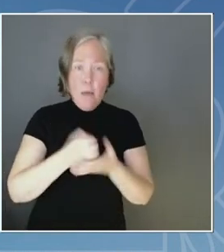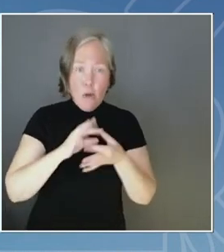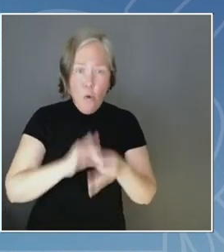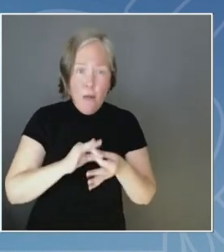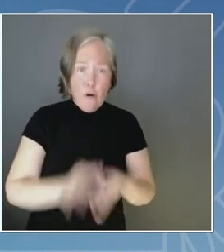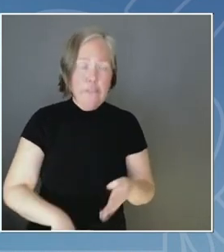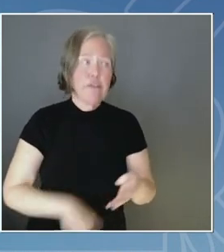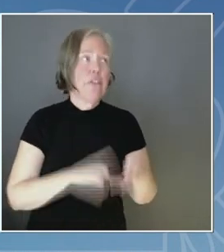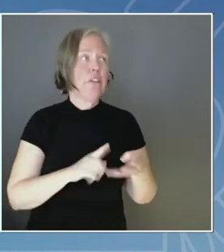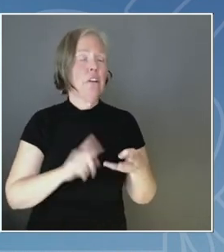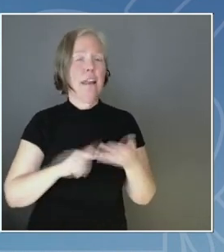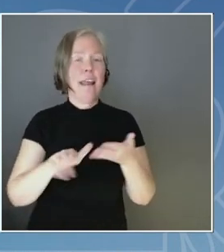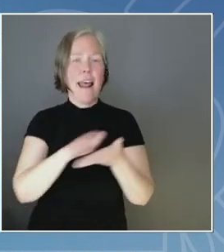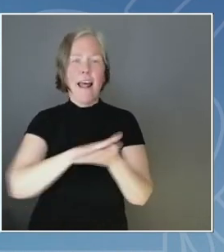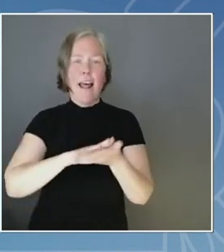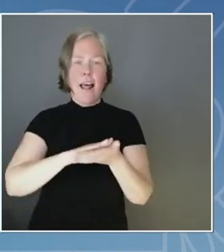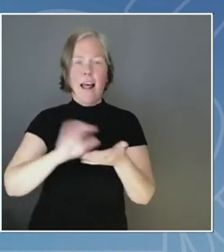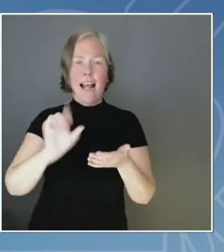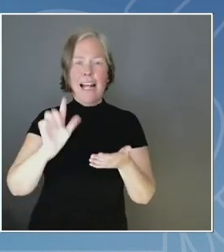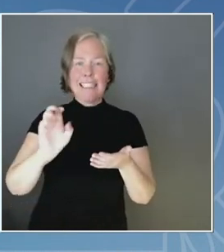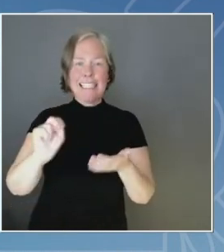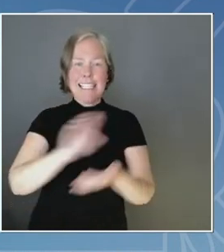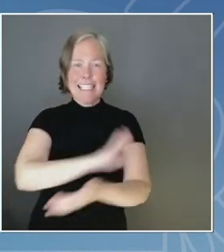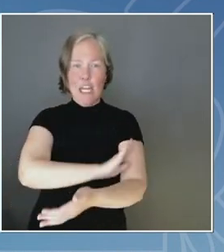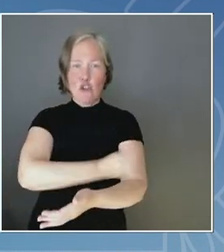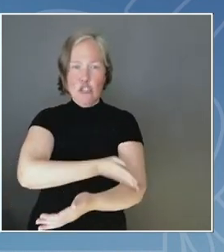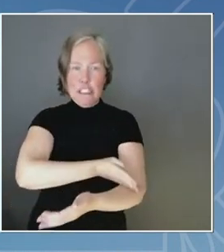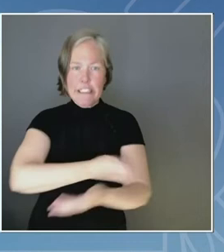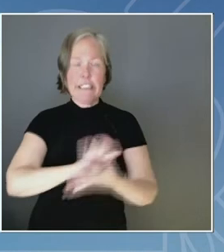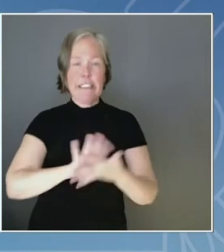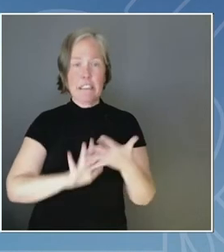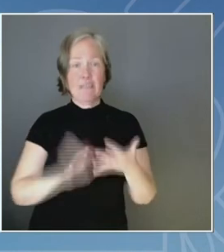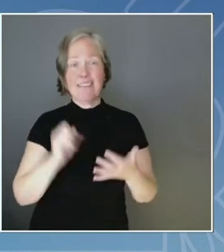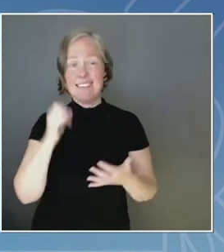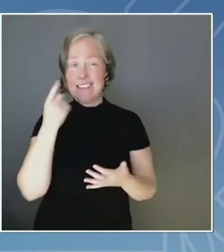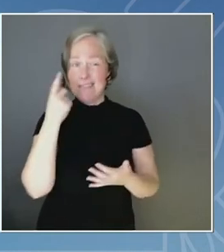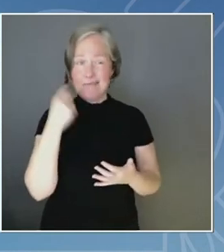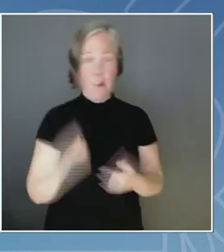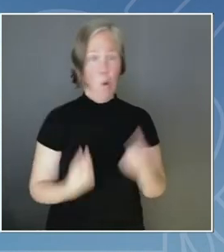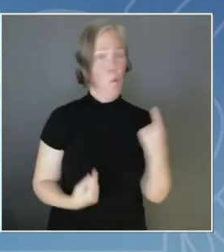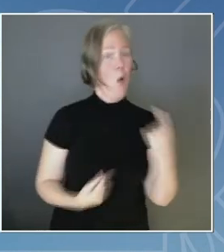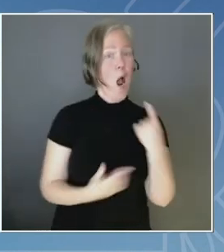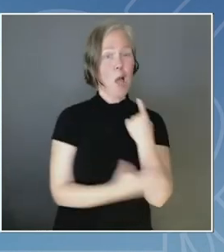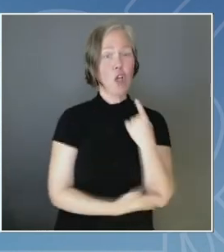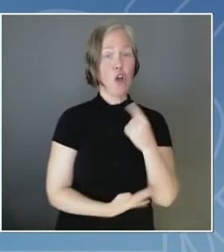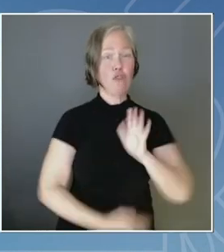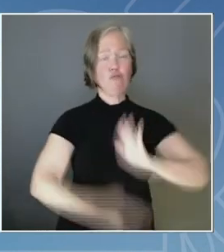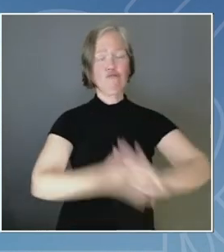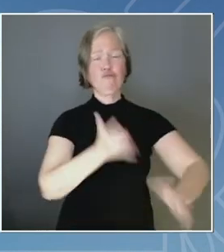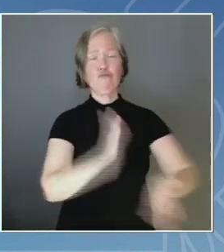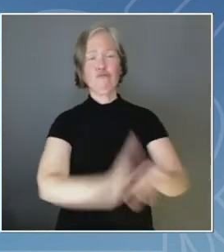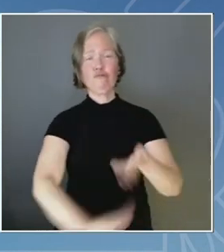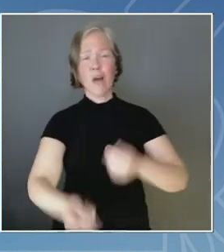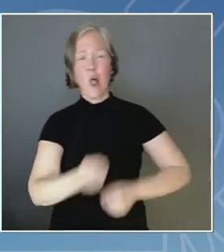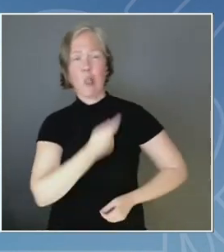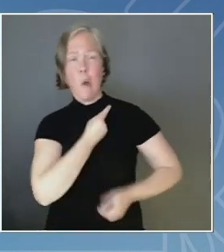So these are big issues that can't be solved alone by any one country. So we're really looking